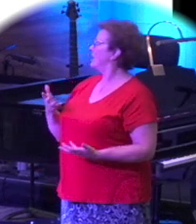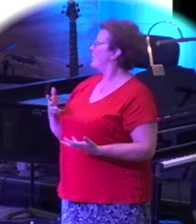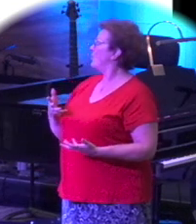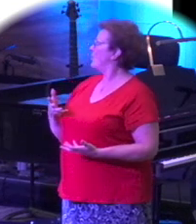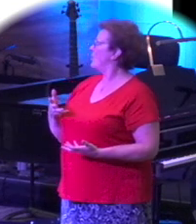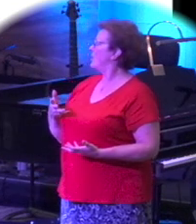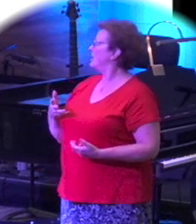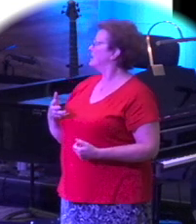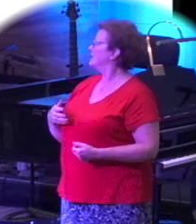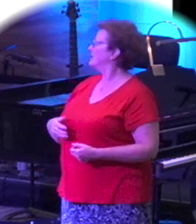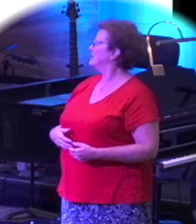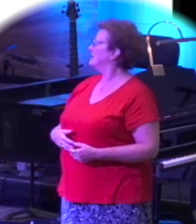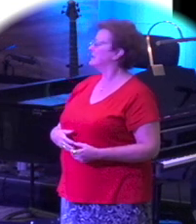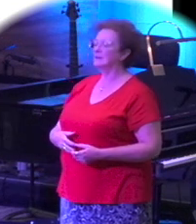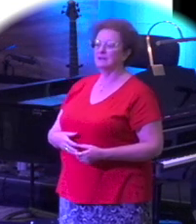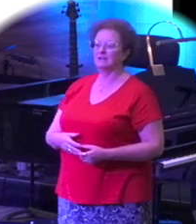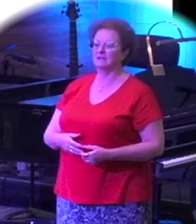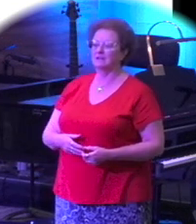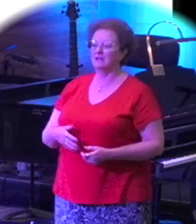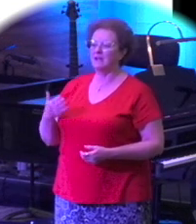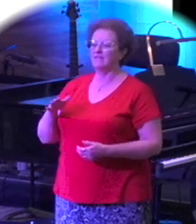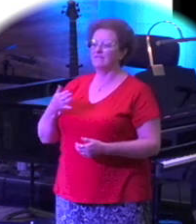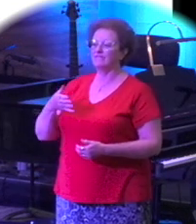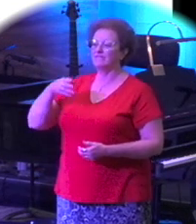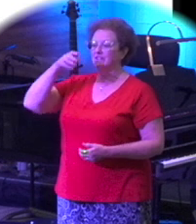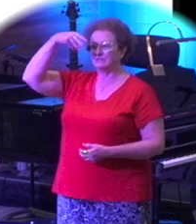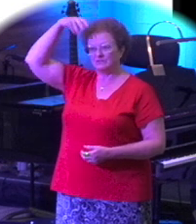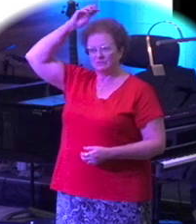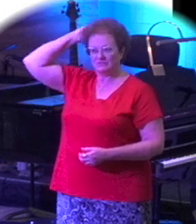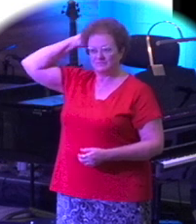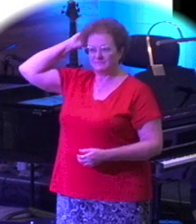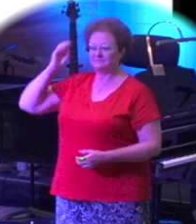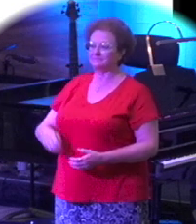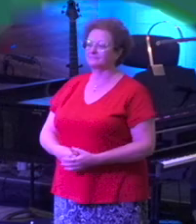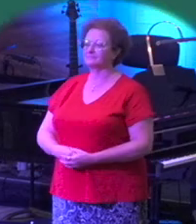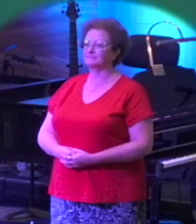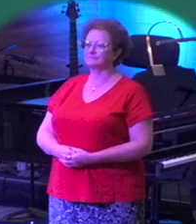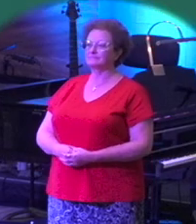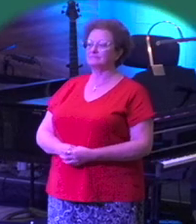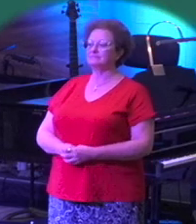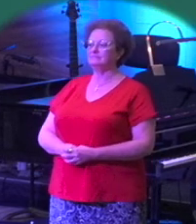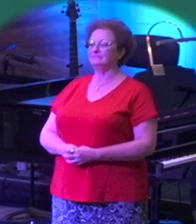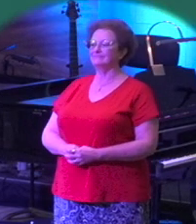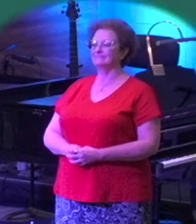in VeggieTales? A fish, yeah. Okay, let's take it off the screen. I don't like having Dagon here at church.